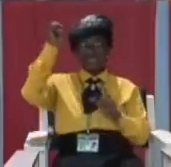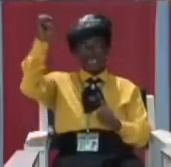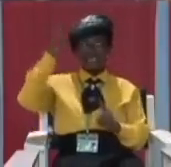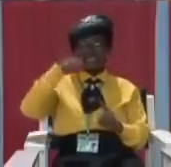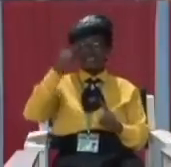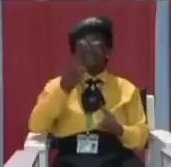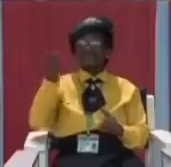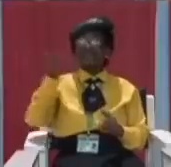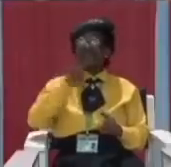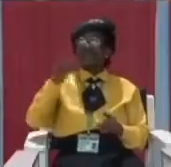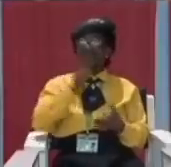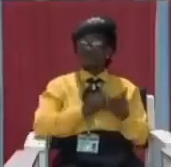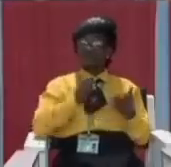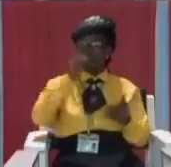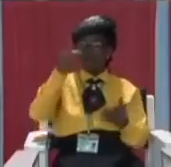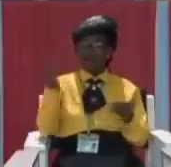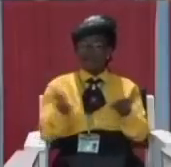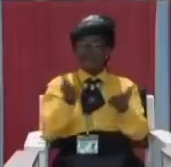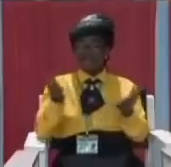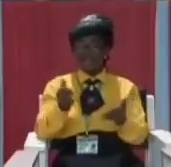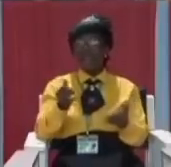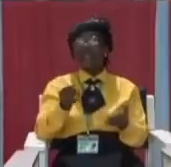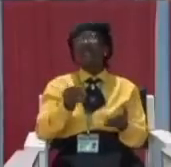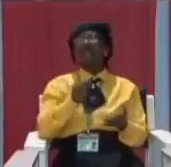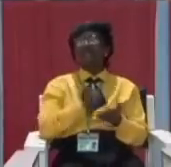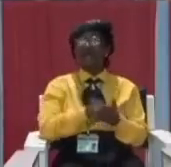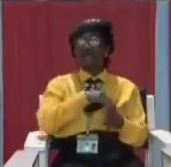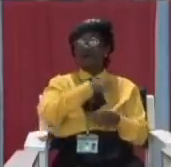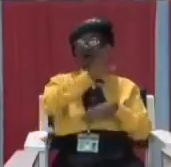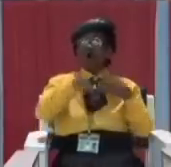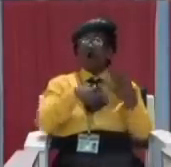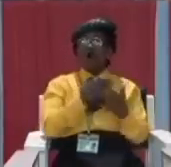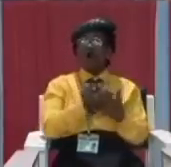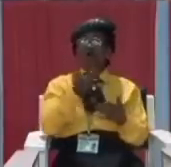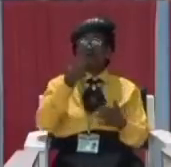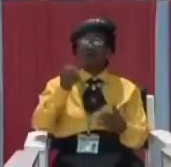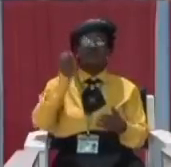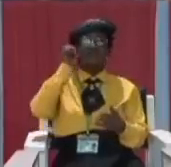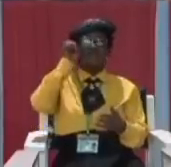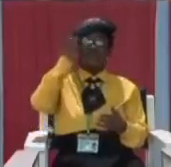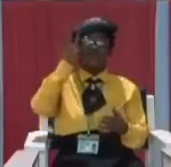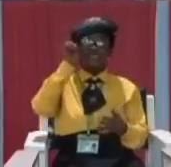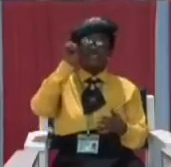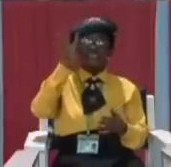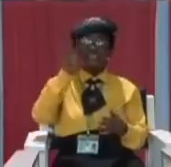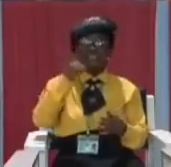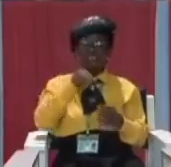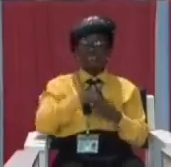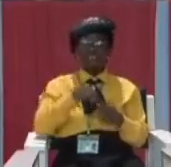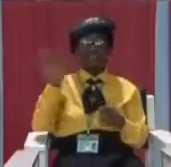He said that all the witches in your family are grounded from now.